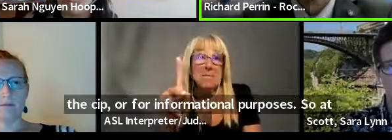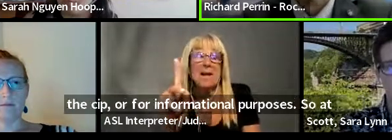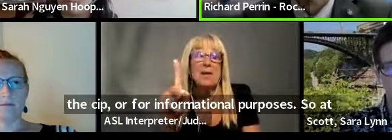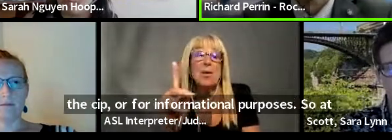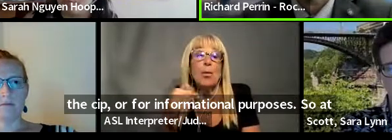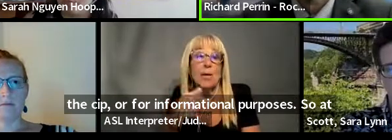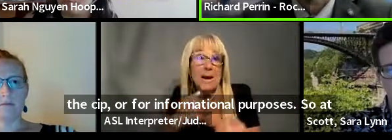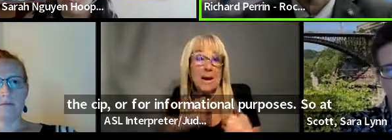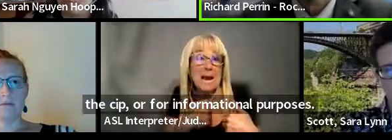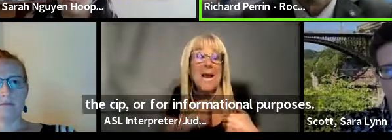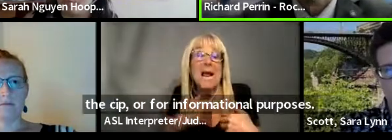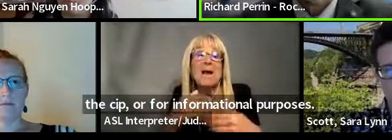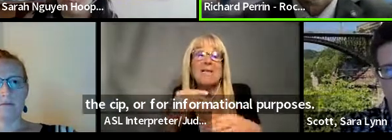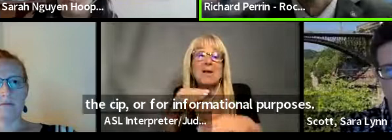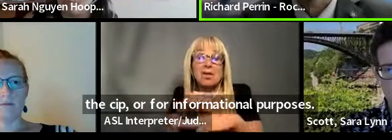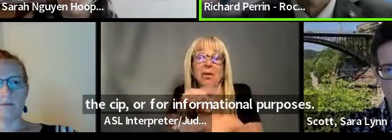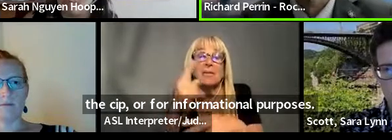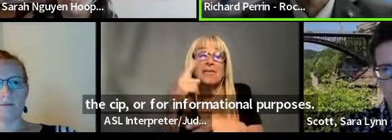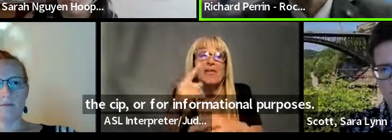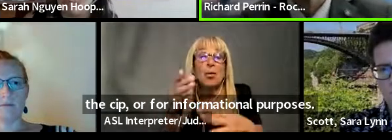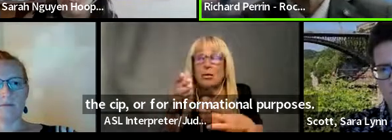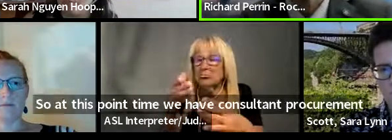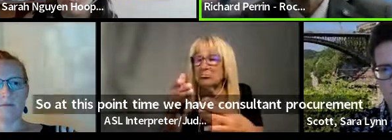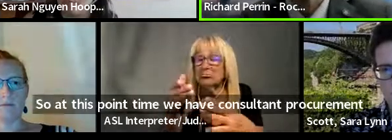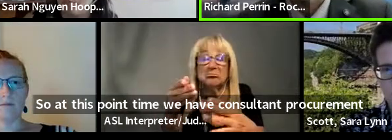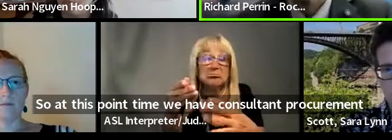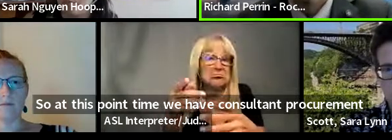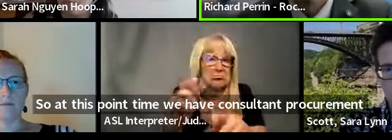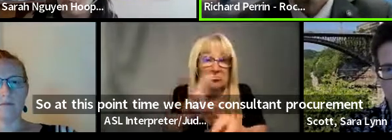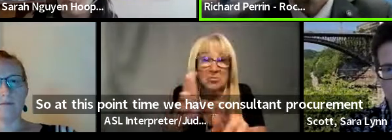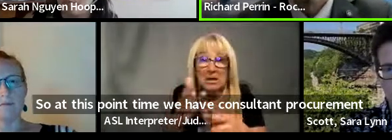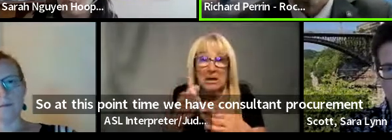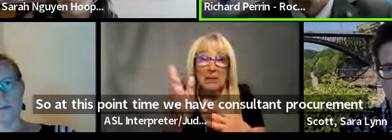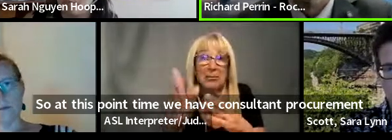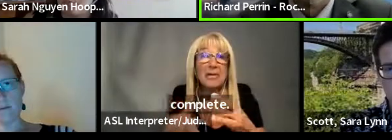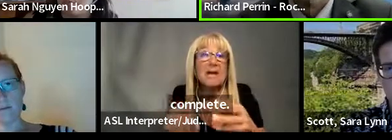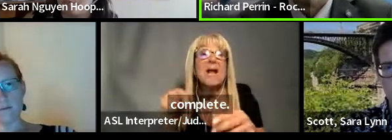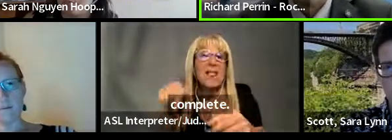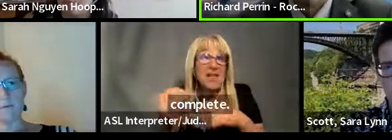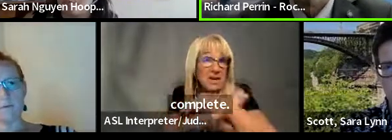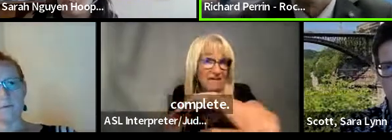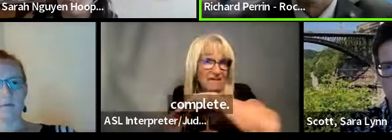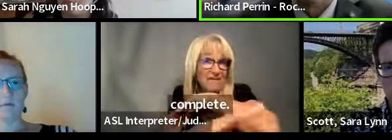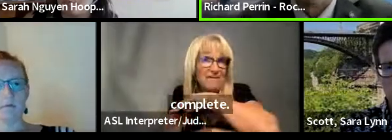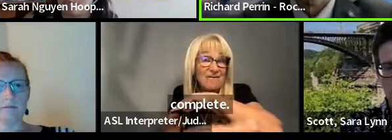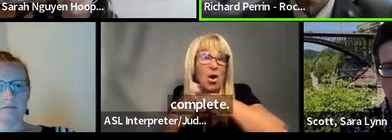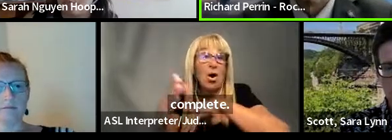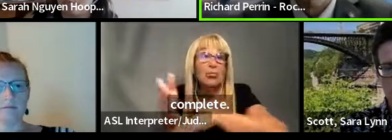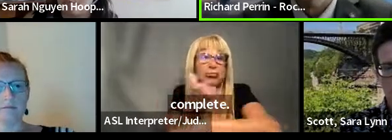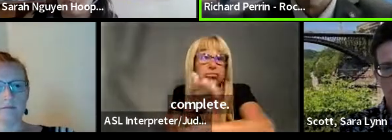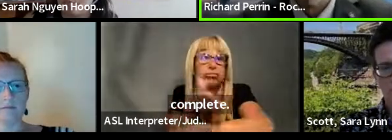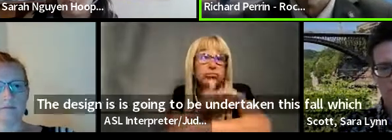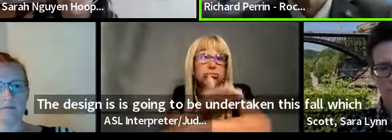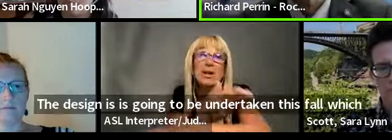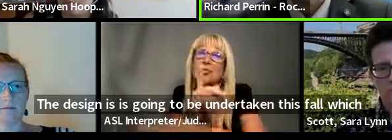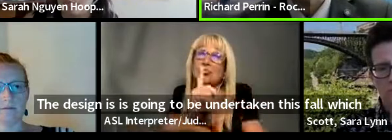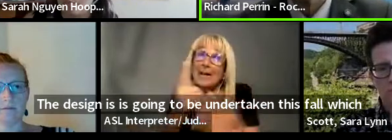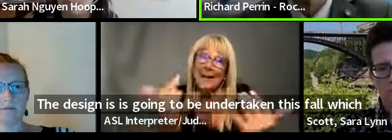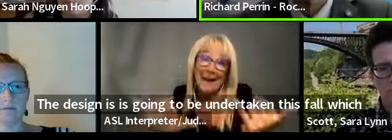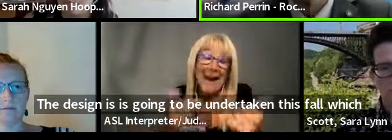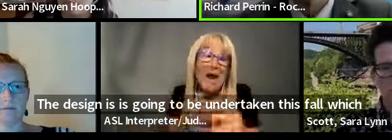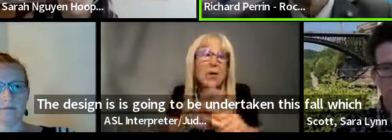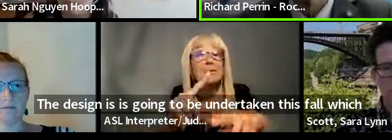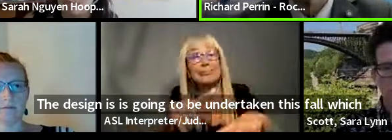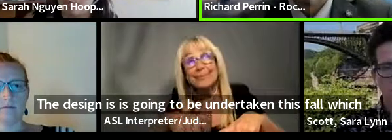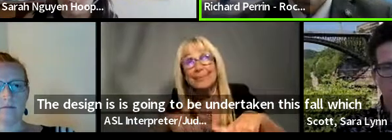we have consultant procurement complete. The design is going to be undertaken this fall, which is really now, depending on how